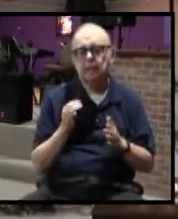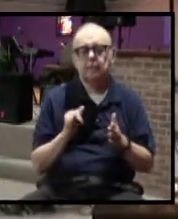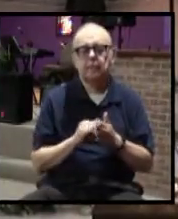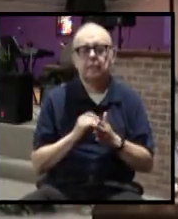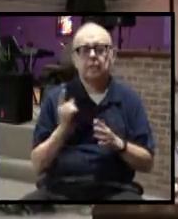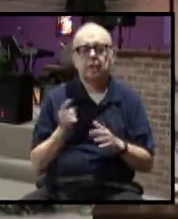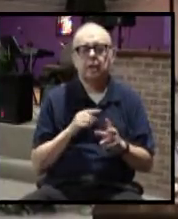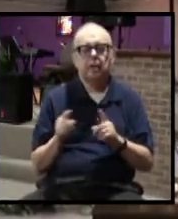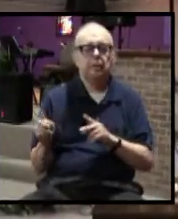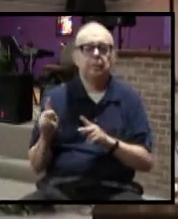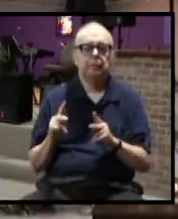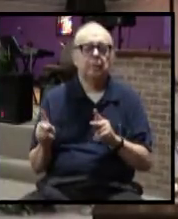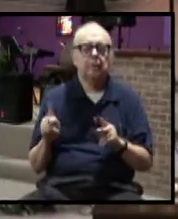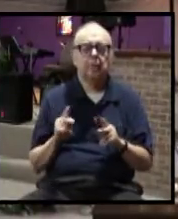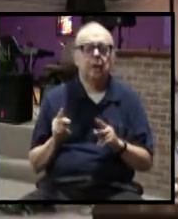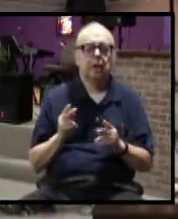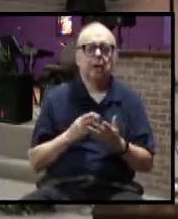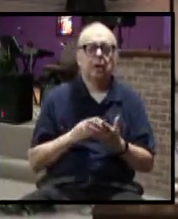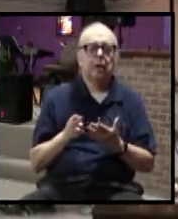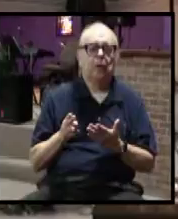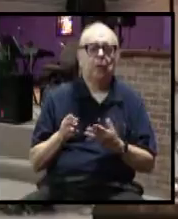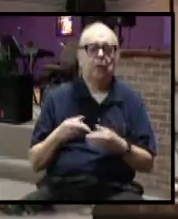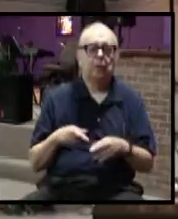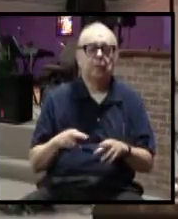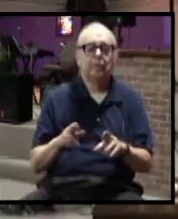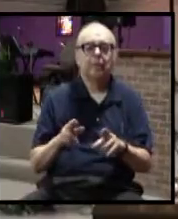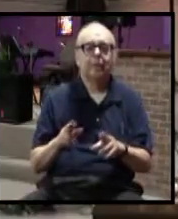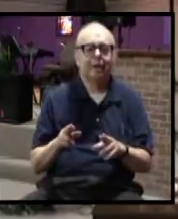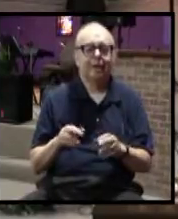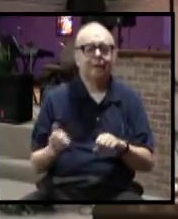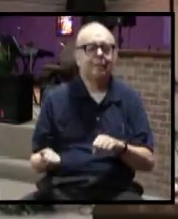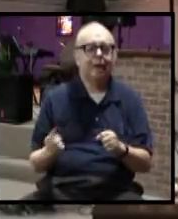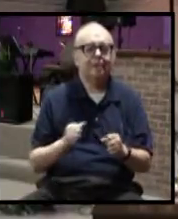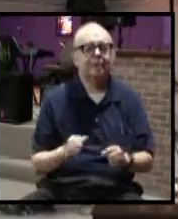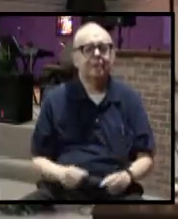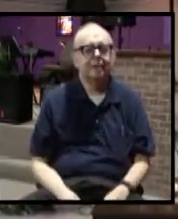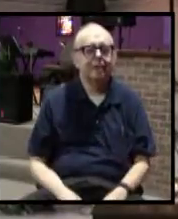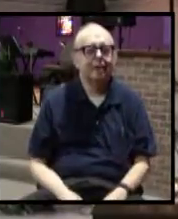May I say to you that not all of these people are holy rollers. Some of these are Baptists.